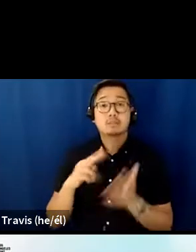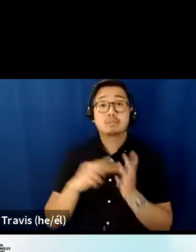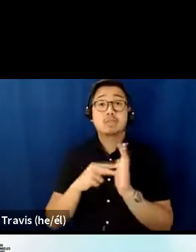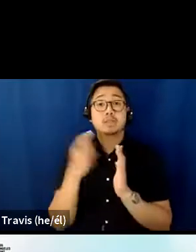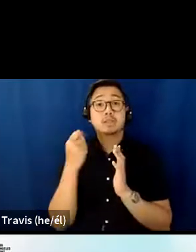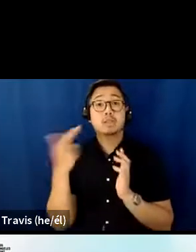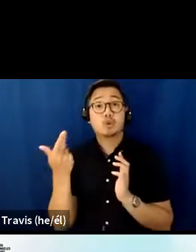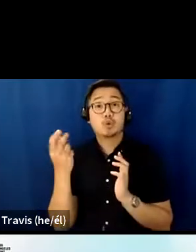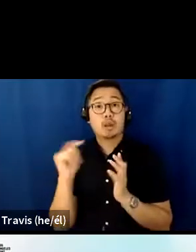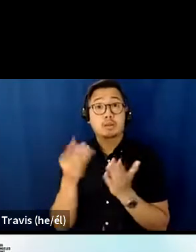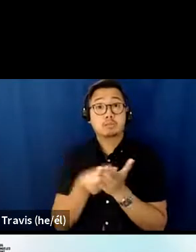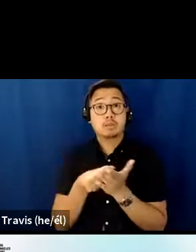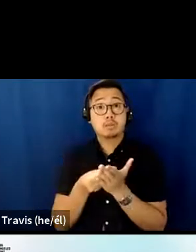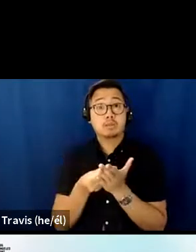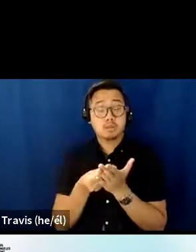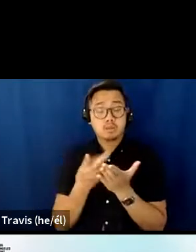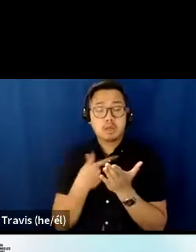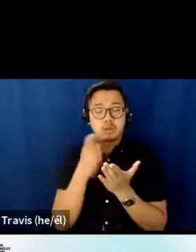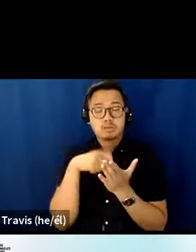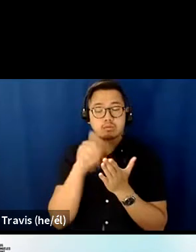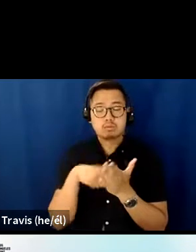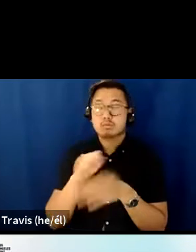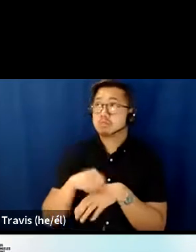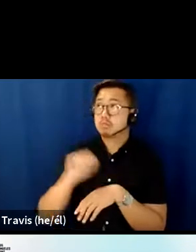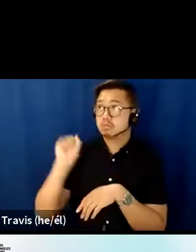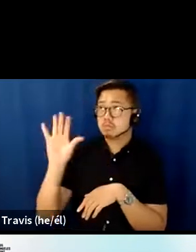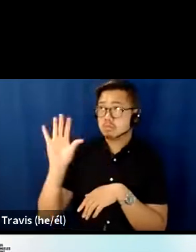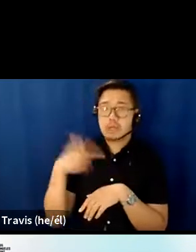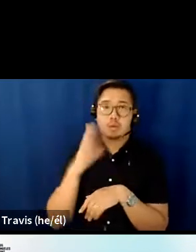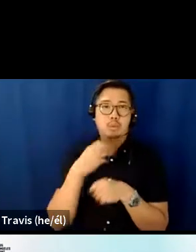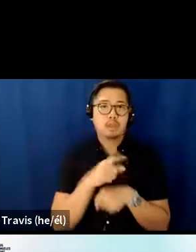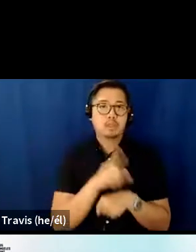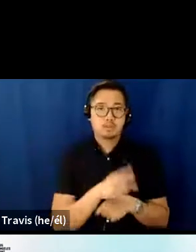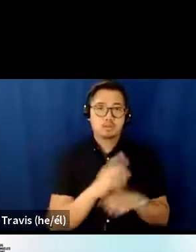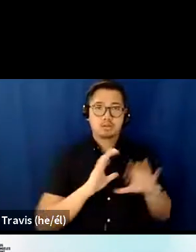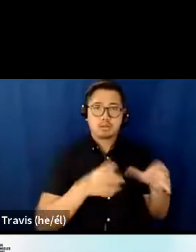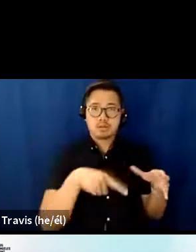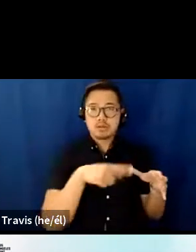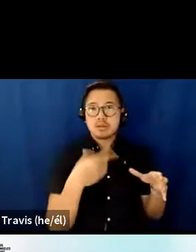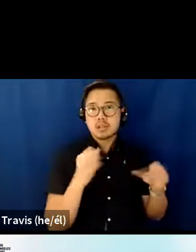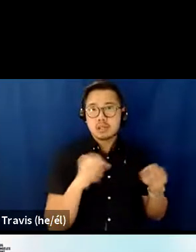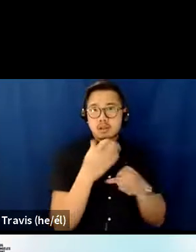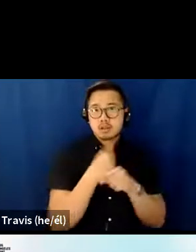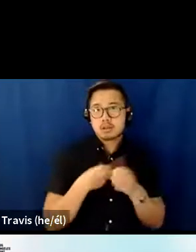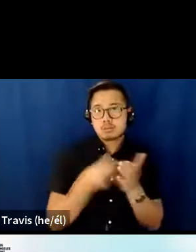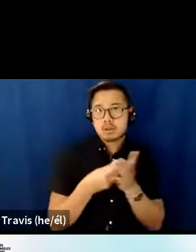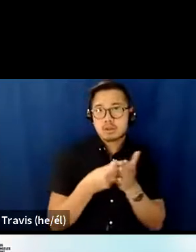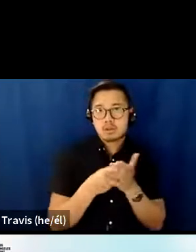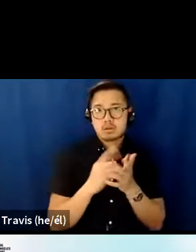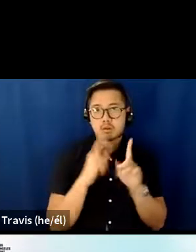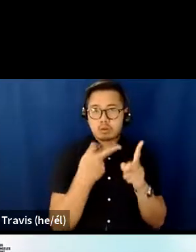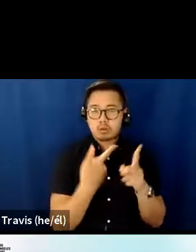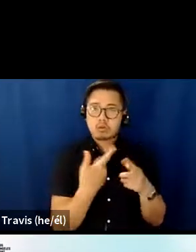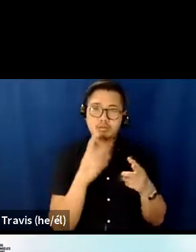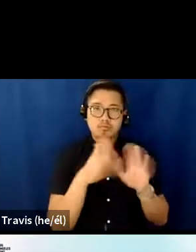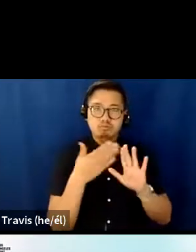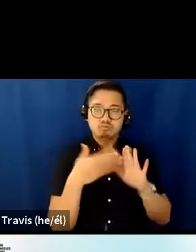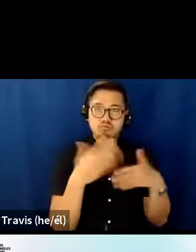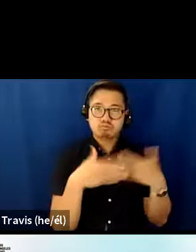that. I wanna make sure that y'all get the funding to get the work done, because otherwise, where are you gonna get the money from?